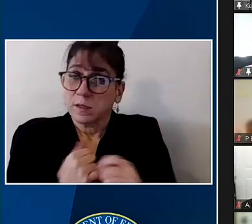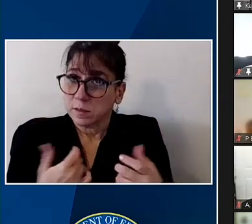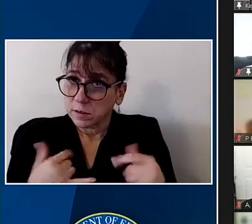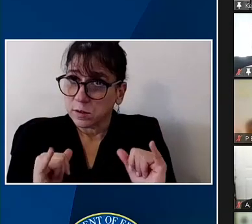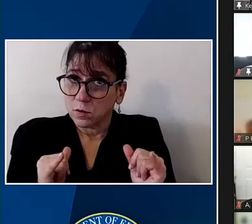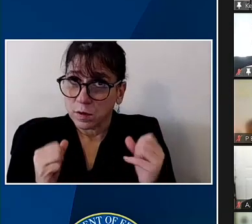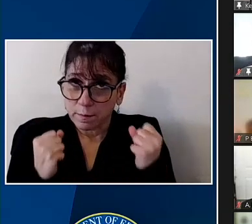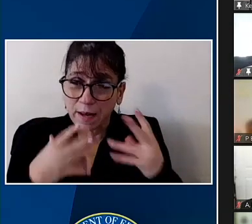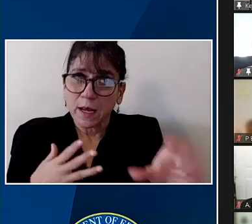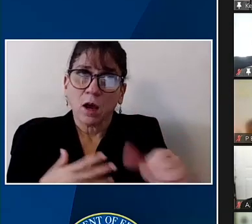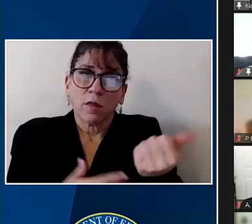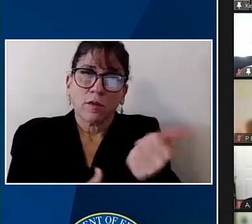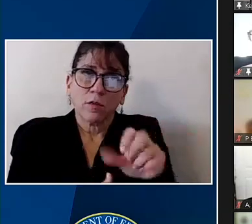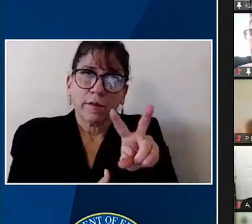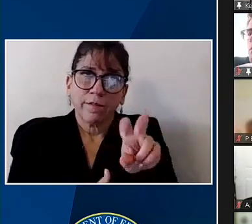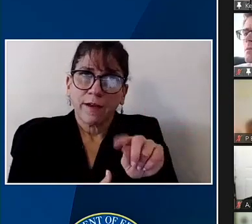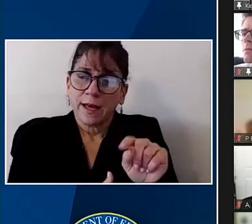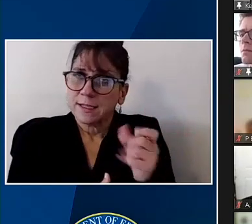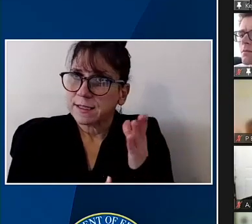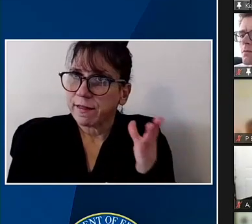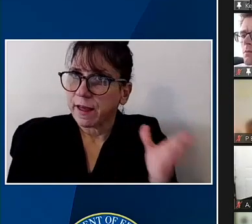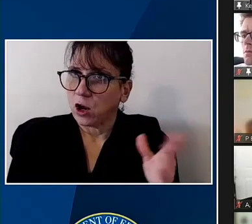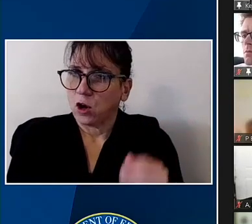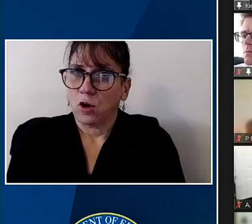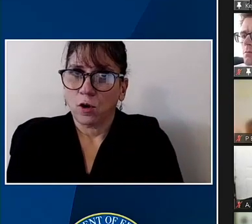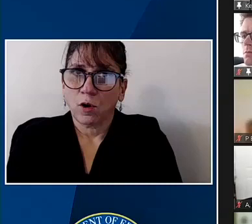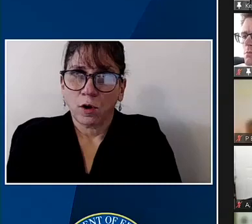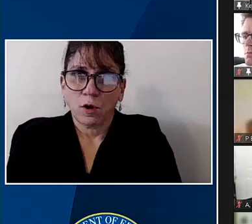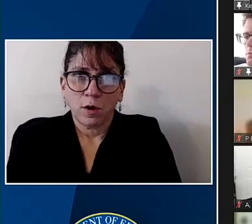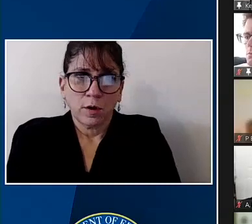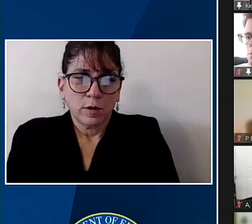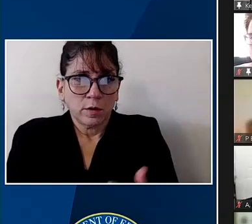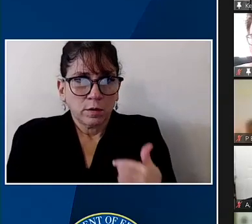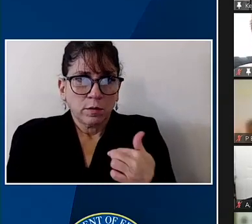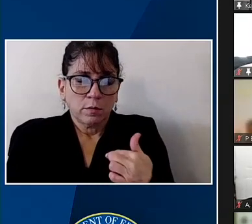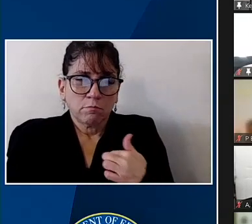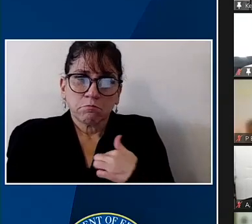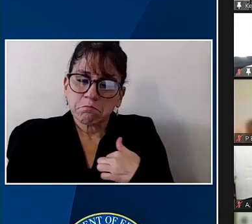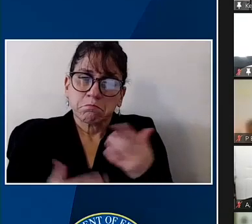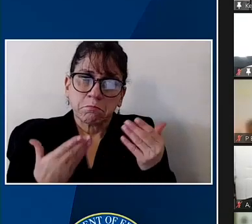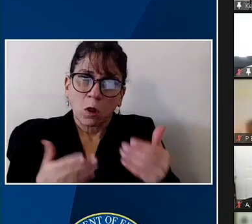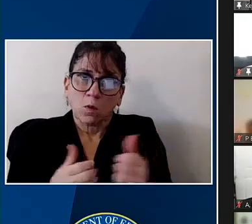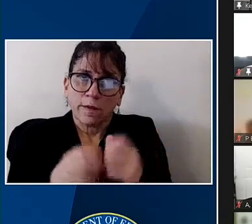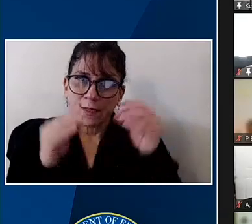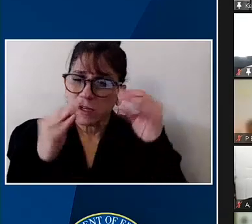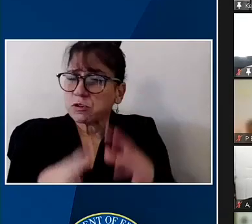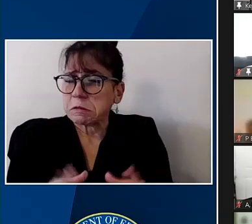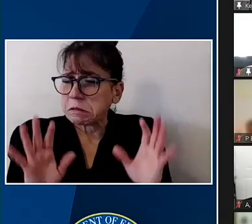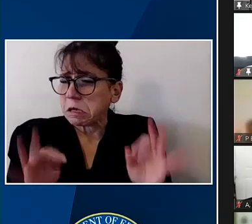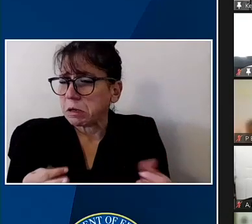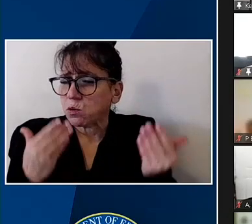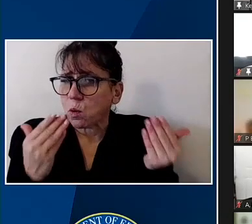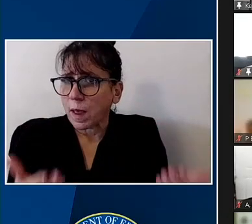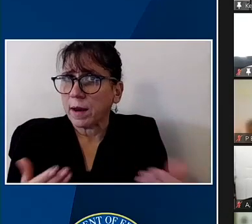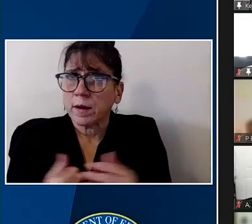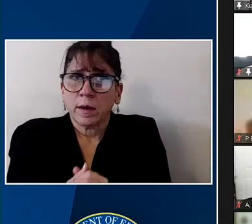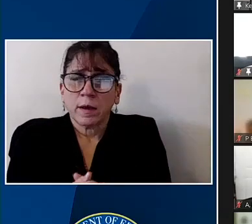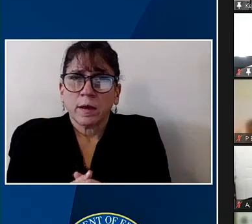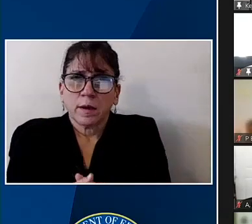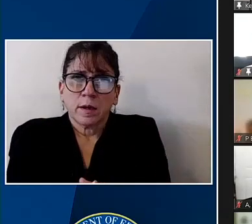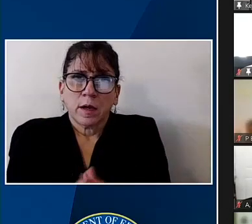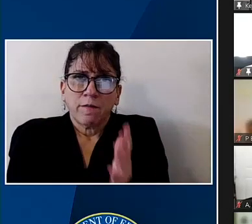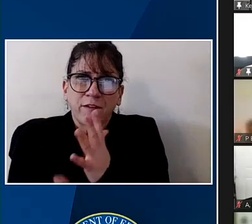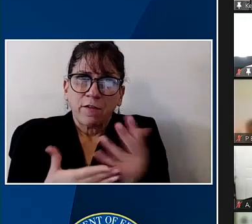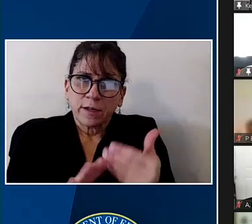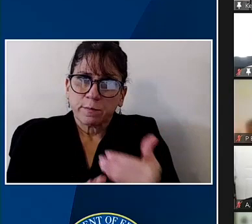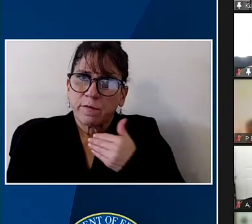other veterans there, and I would like, you know, I did good with all my teachers, so I decided to see it through. Then 5 weeks